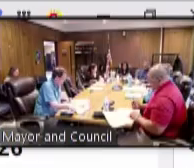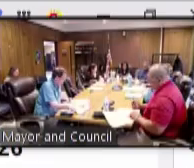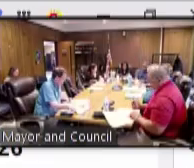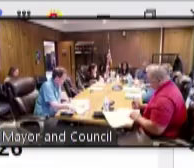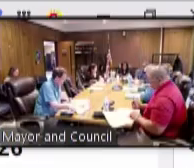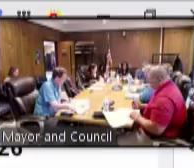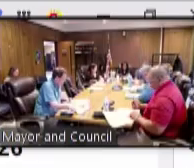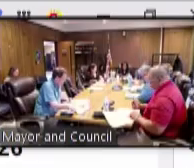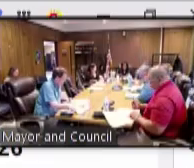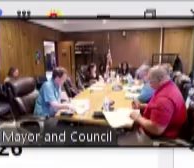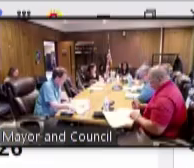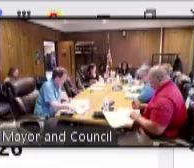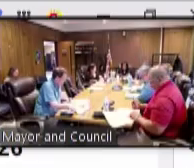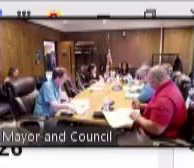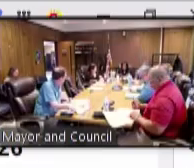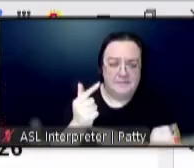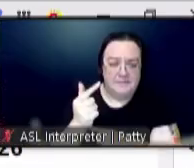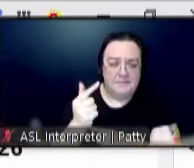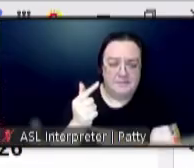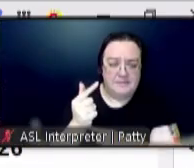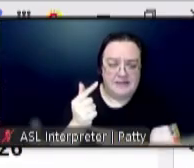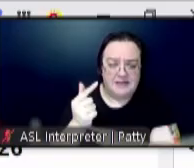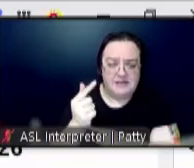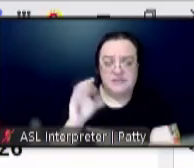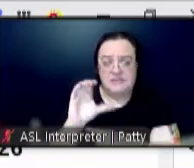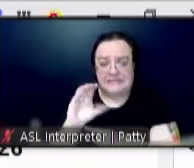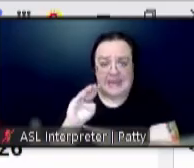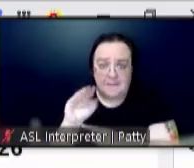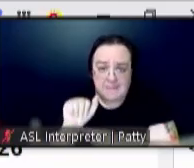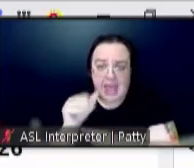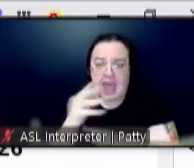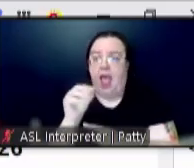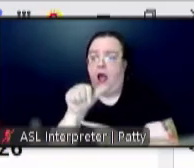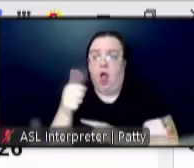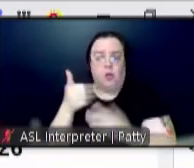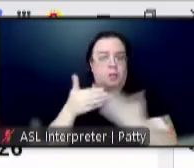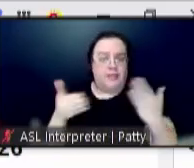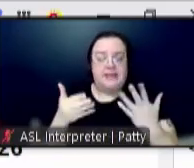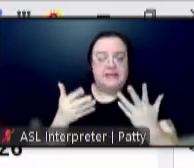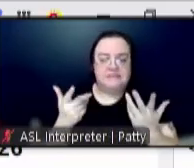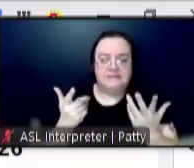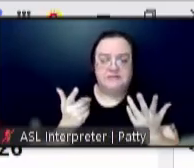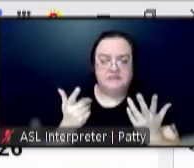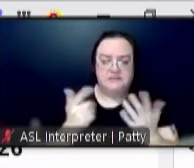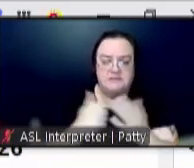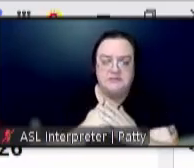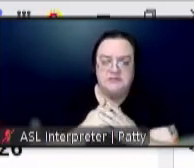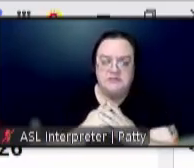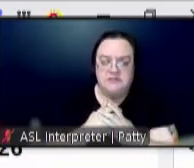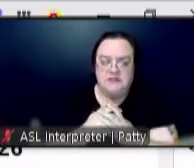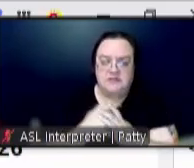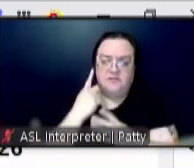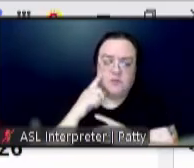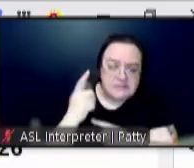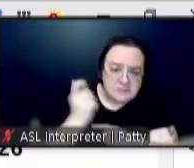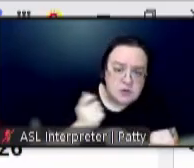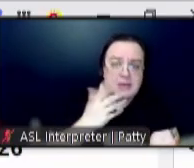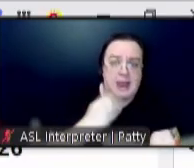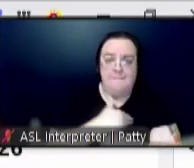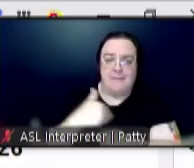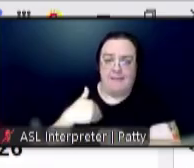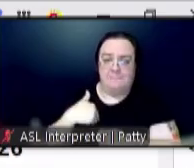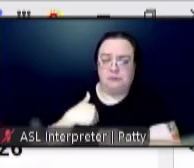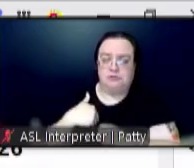Or is that PGCMA and other things? For the subscriptions and members? Give me 1 second.